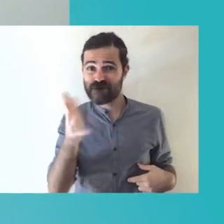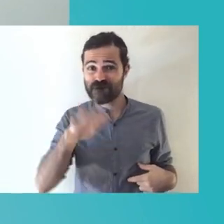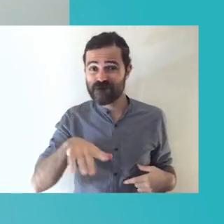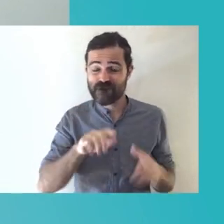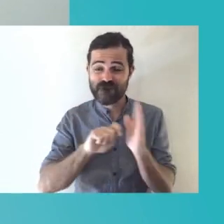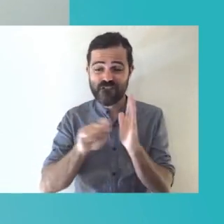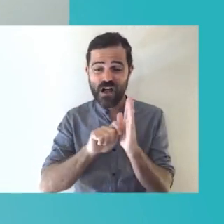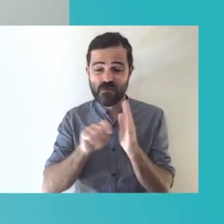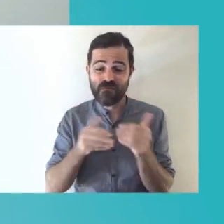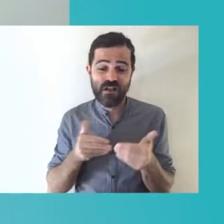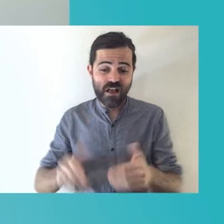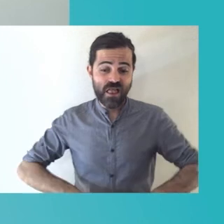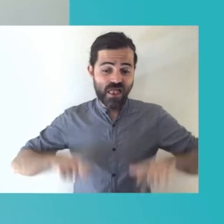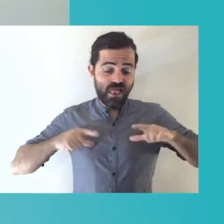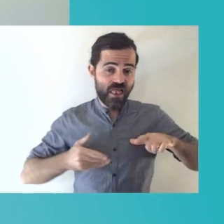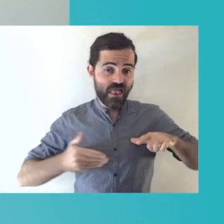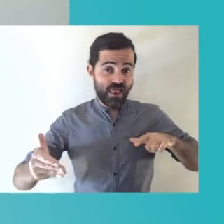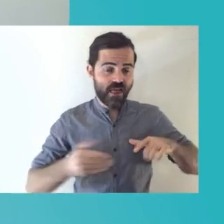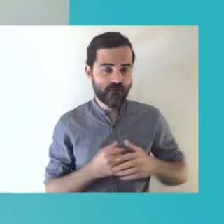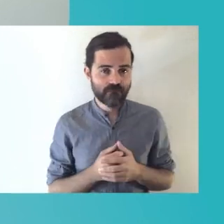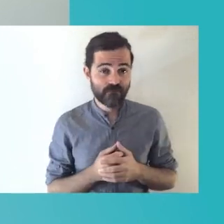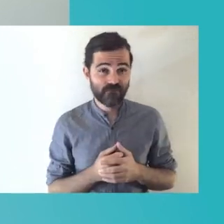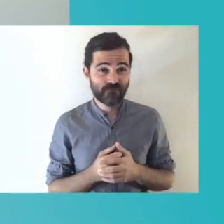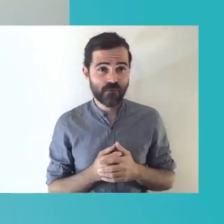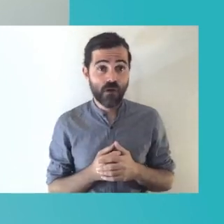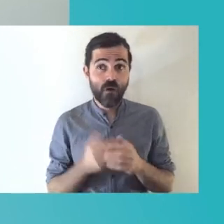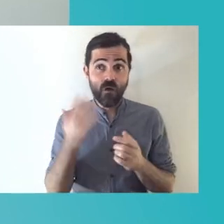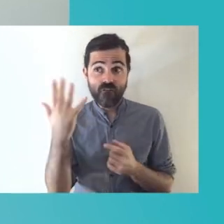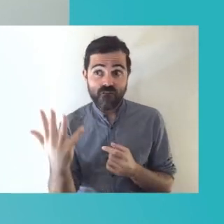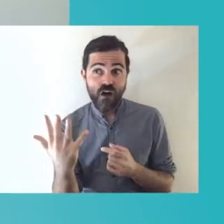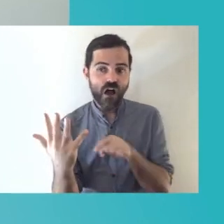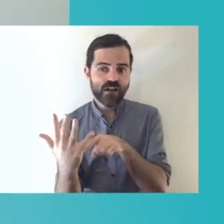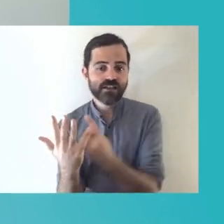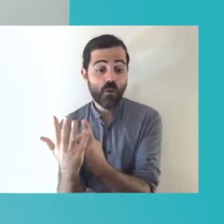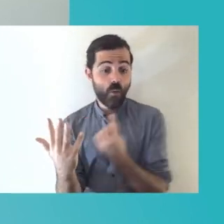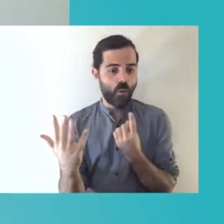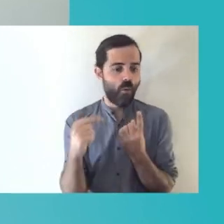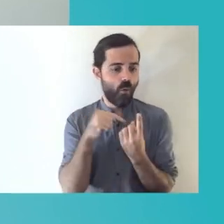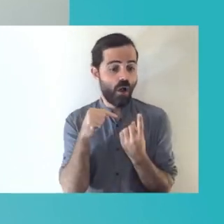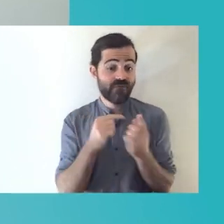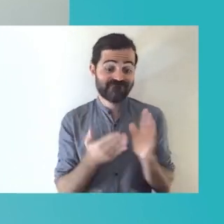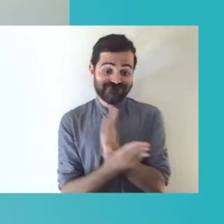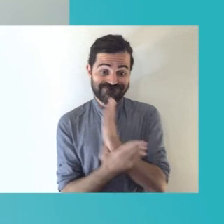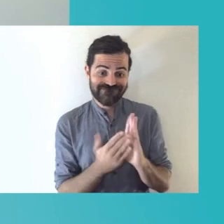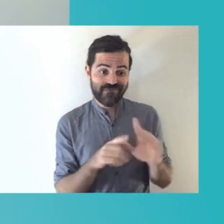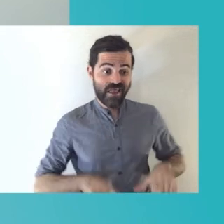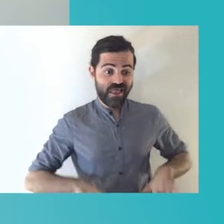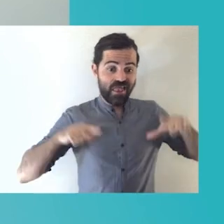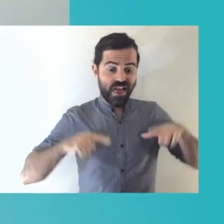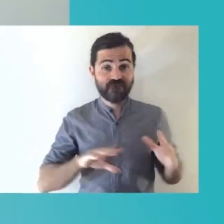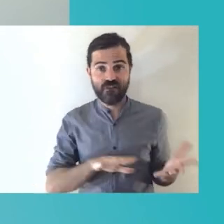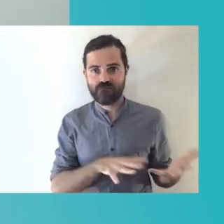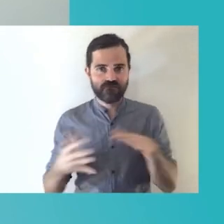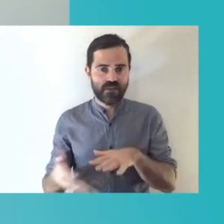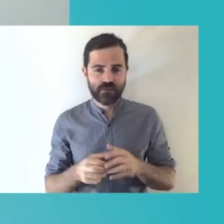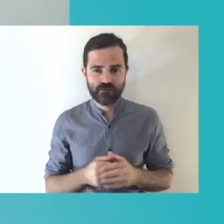In 1/3 cases, it means the difference between life and death. And that's why radiologists shall monitor every lesion found in the pancreas, even